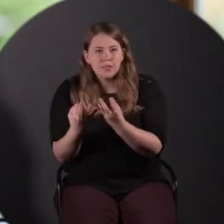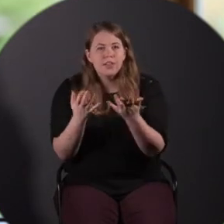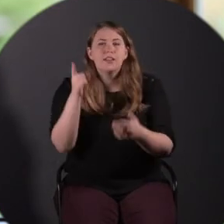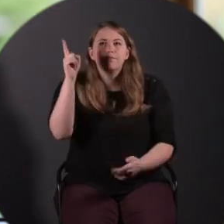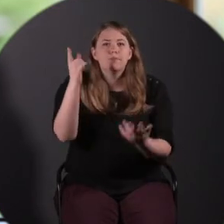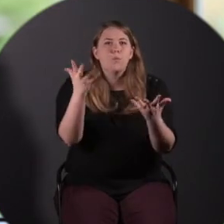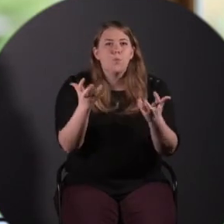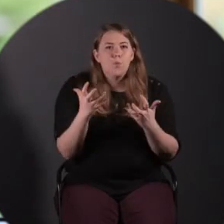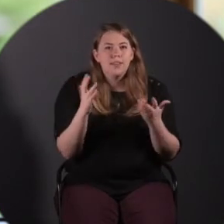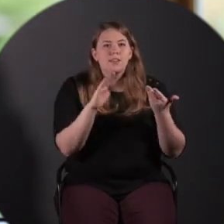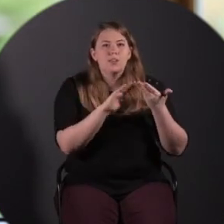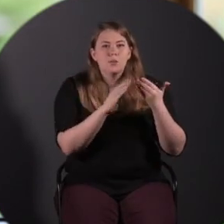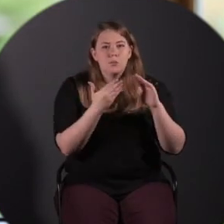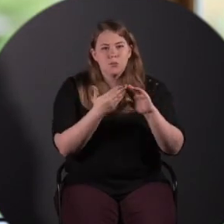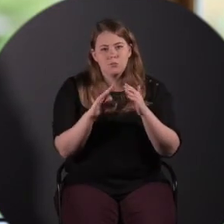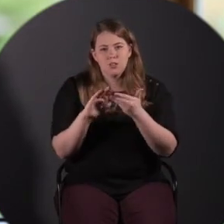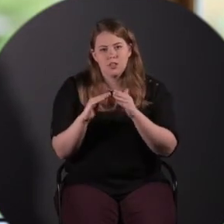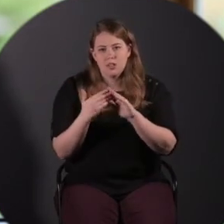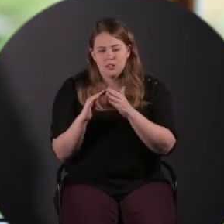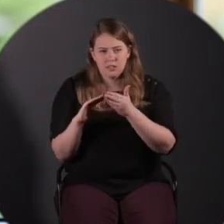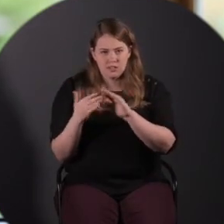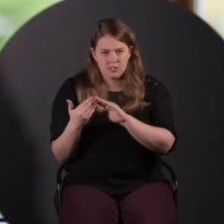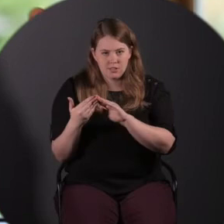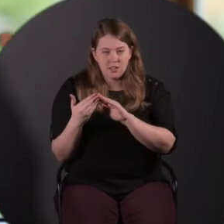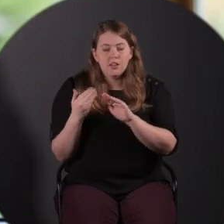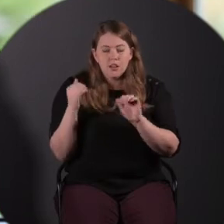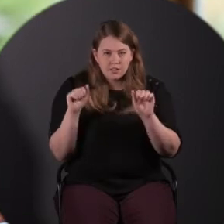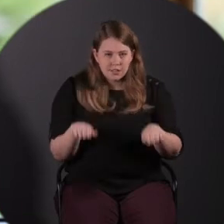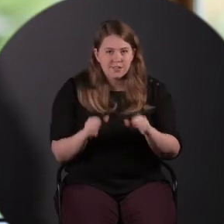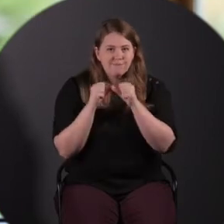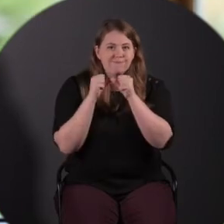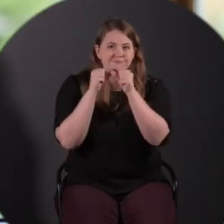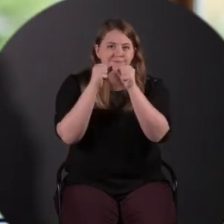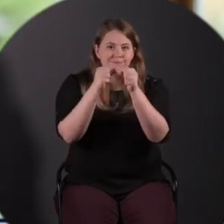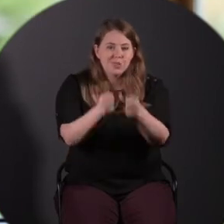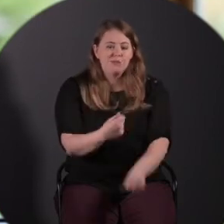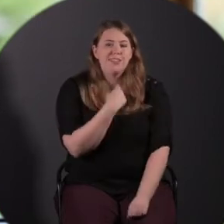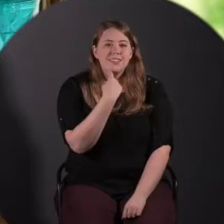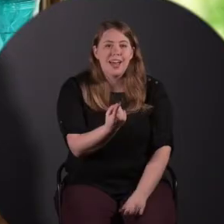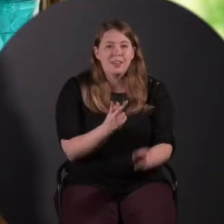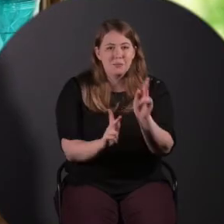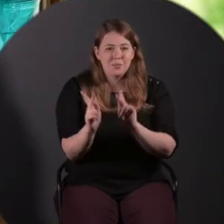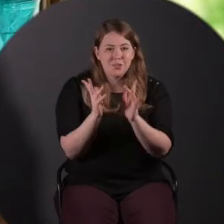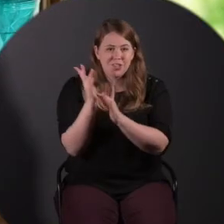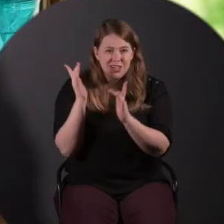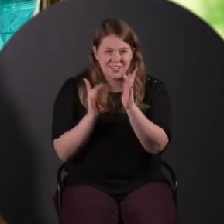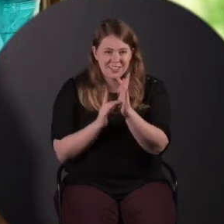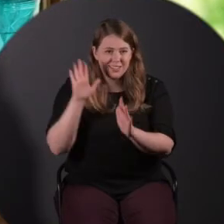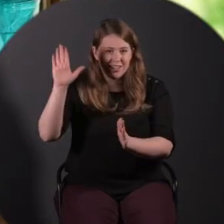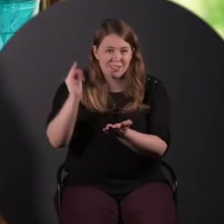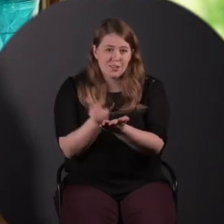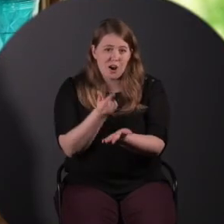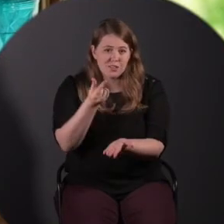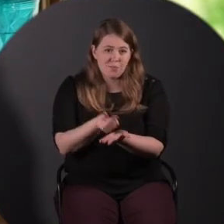do relationship with others together so that we can continue to go and tell people about the gospel of Jesus Christ.